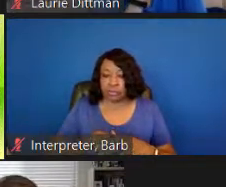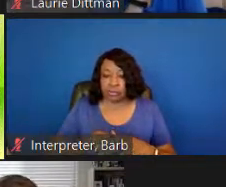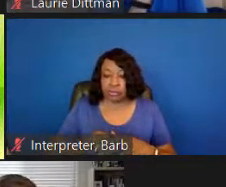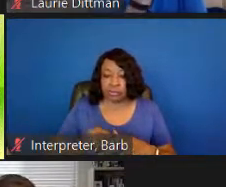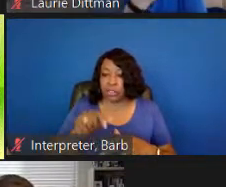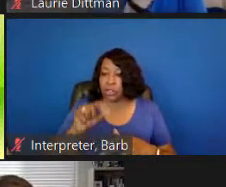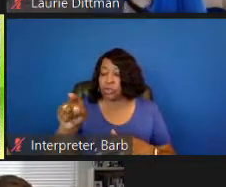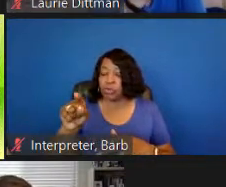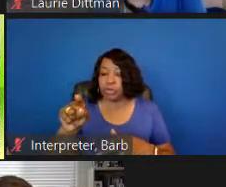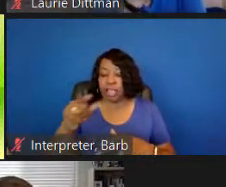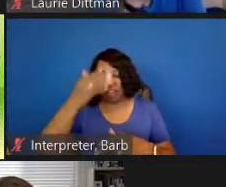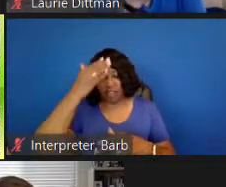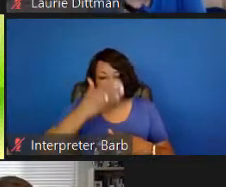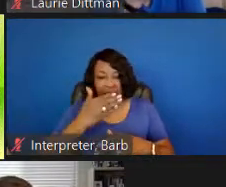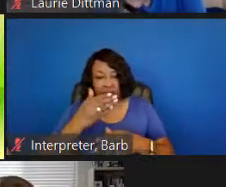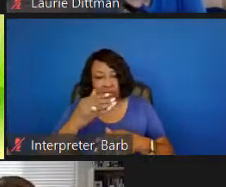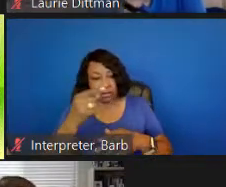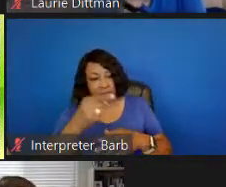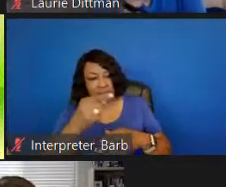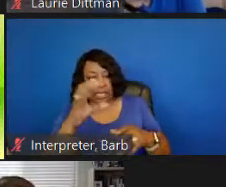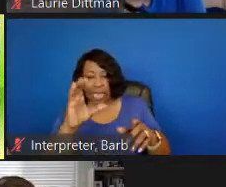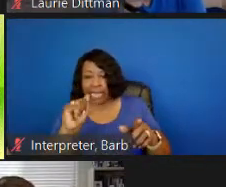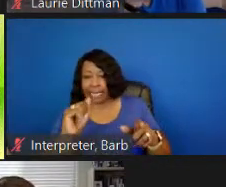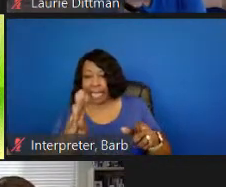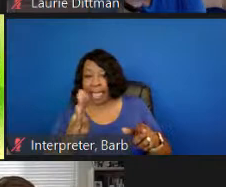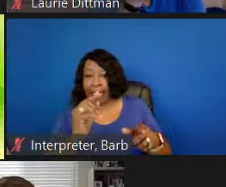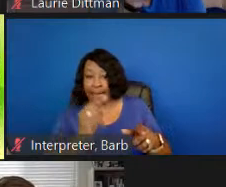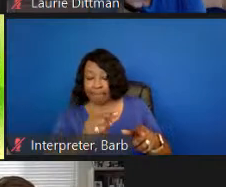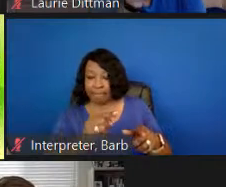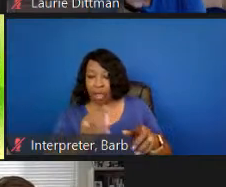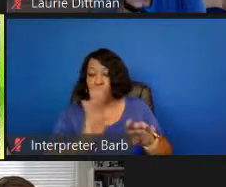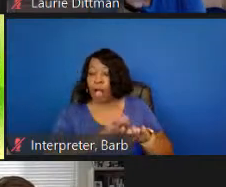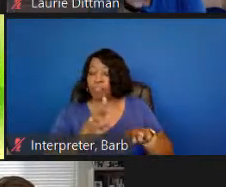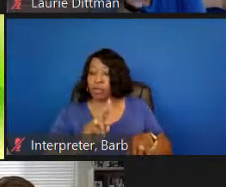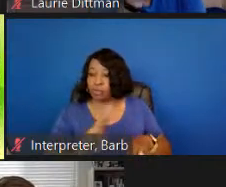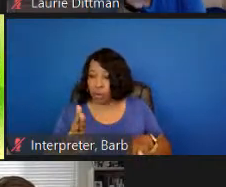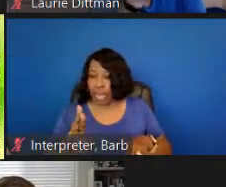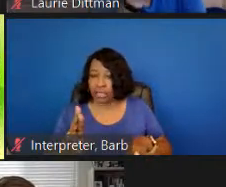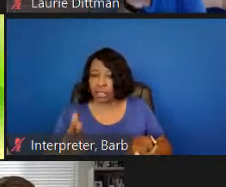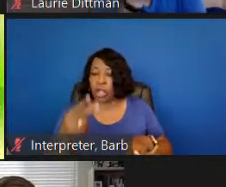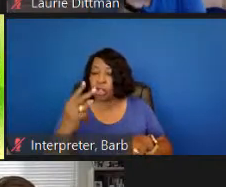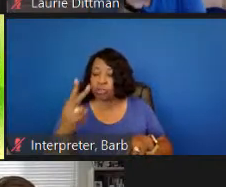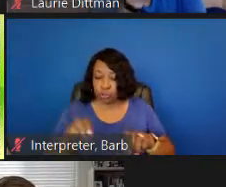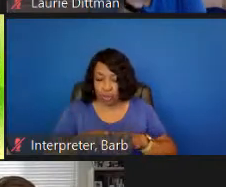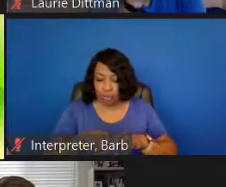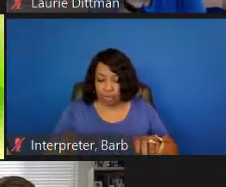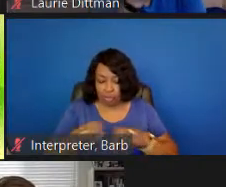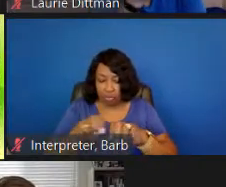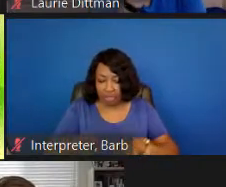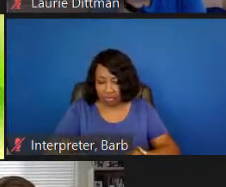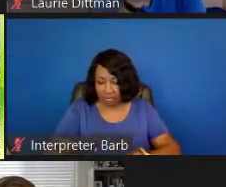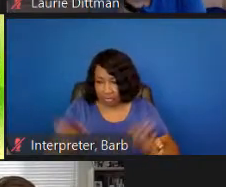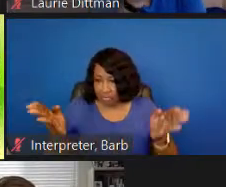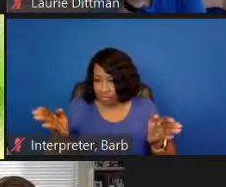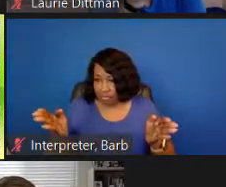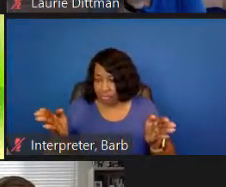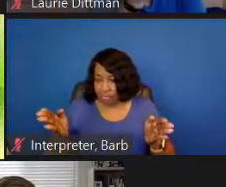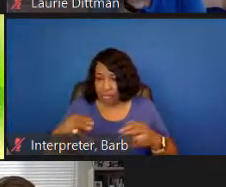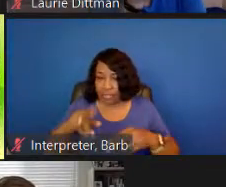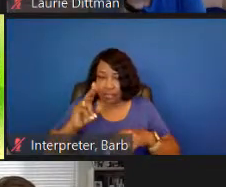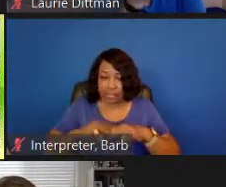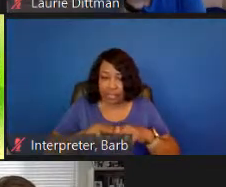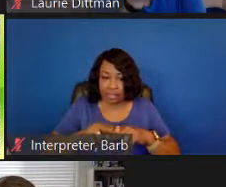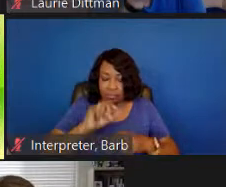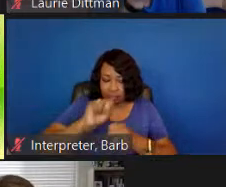you're facing towards the cab, on the right is a 2-passenger flip-up seat with securement, clamp,